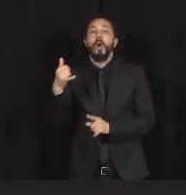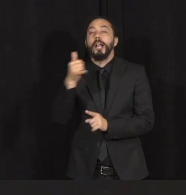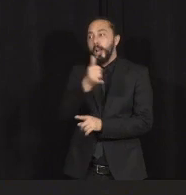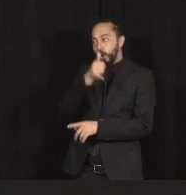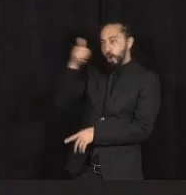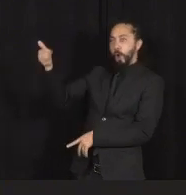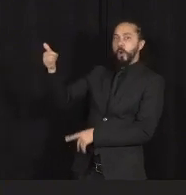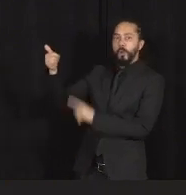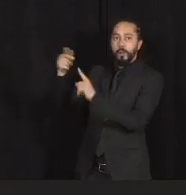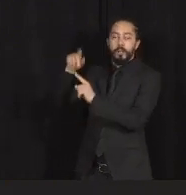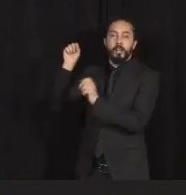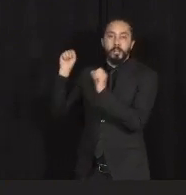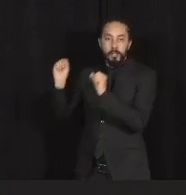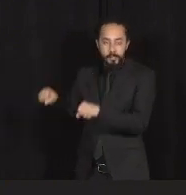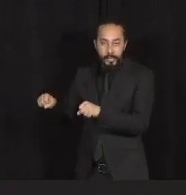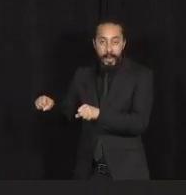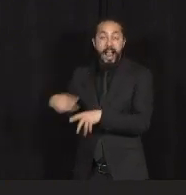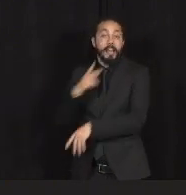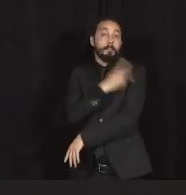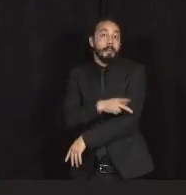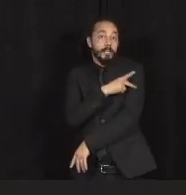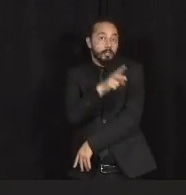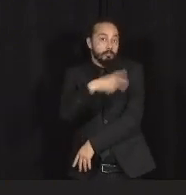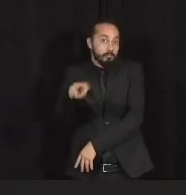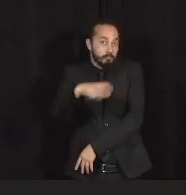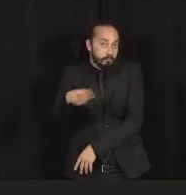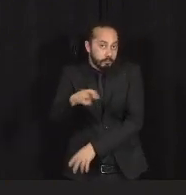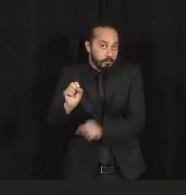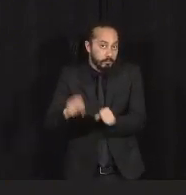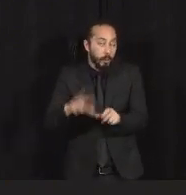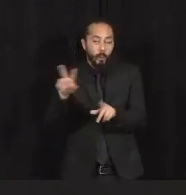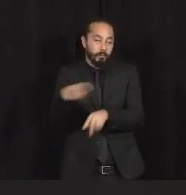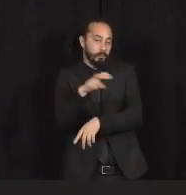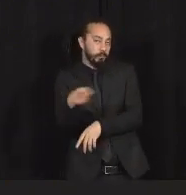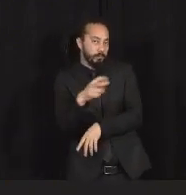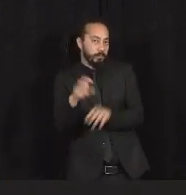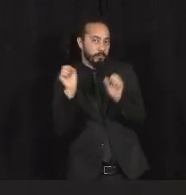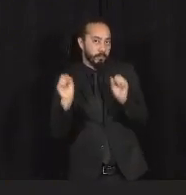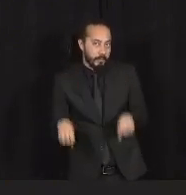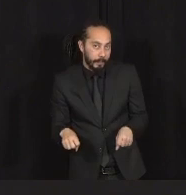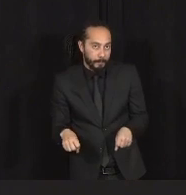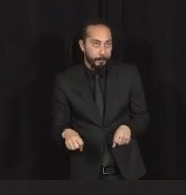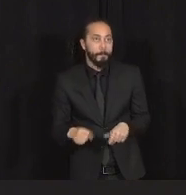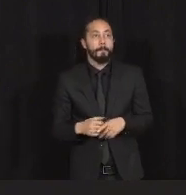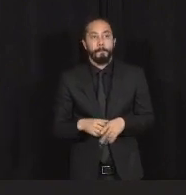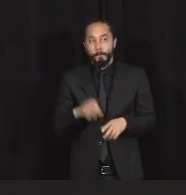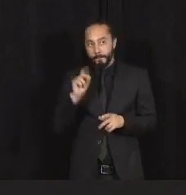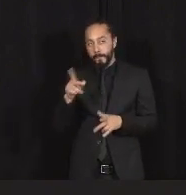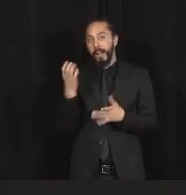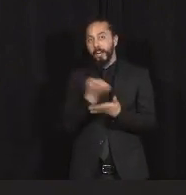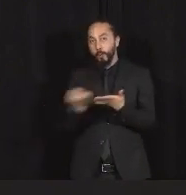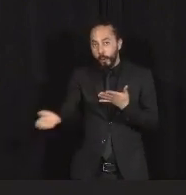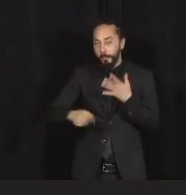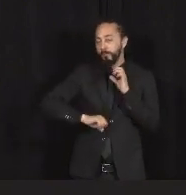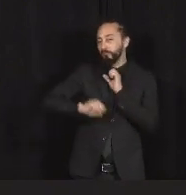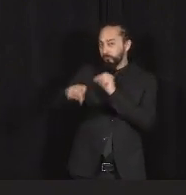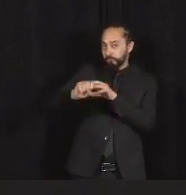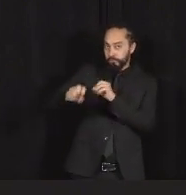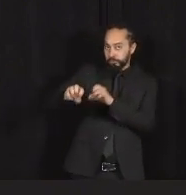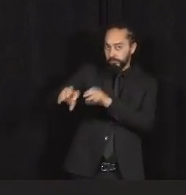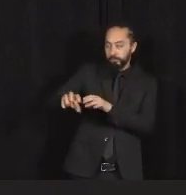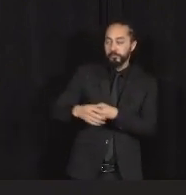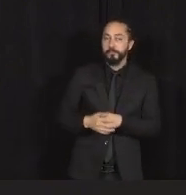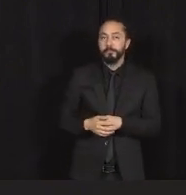moved to another nearby facility that has the equipment necessary. So there's many different things that we'll try to do to make sure that we've got the